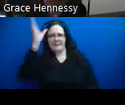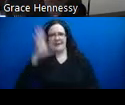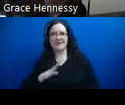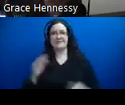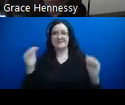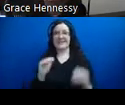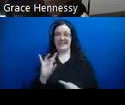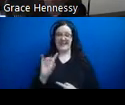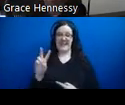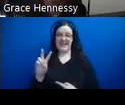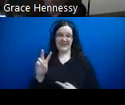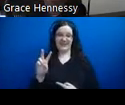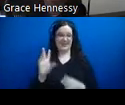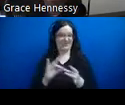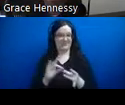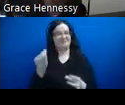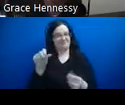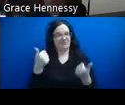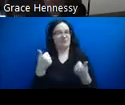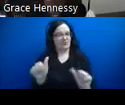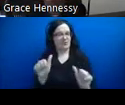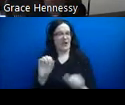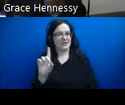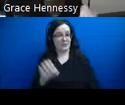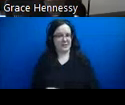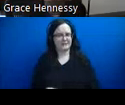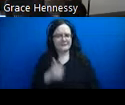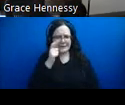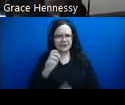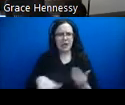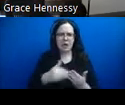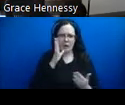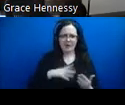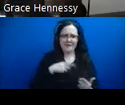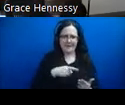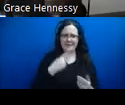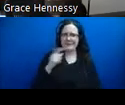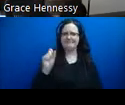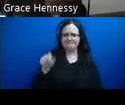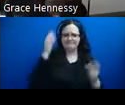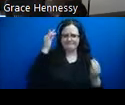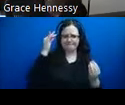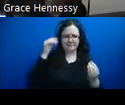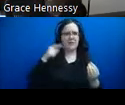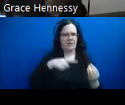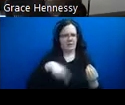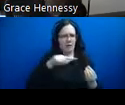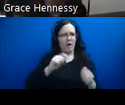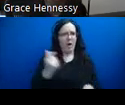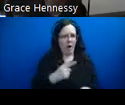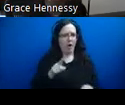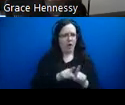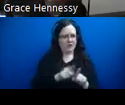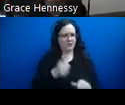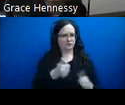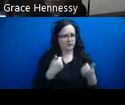what's interesting, and this is actually all the females who reported ideation also reported having made an attempt. I should note that this group